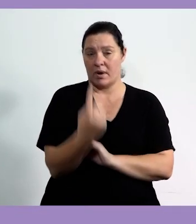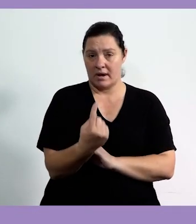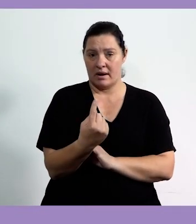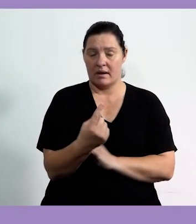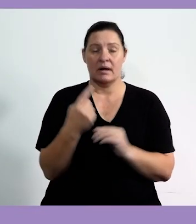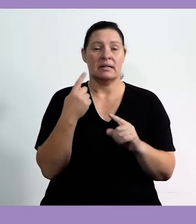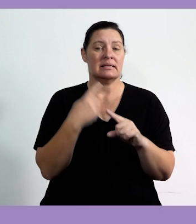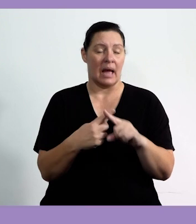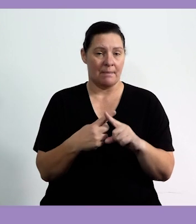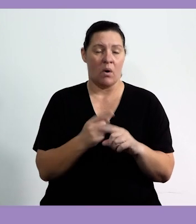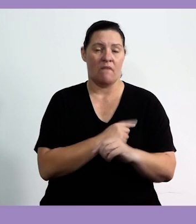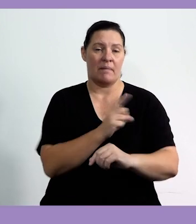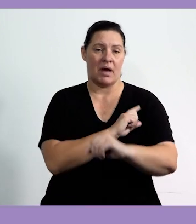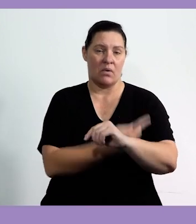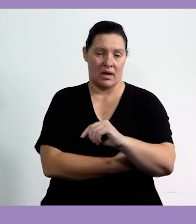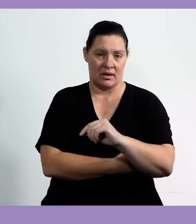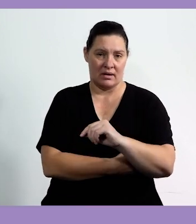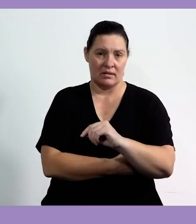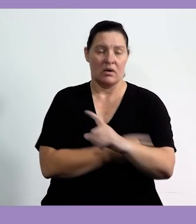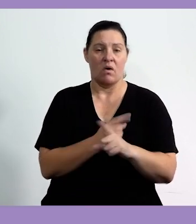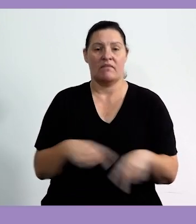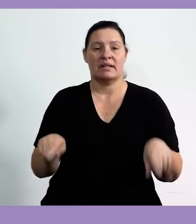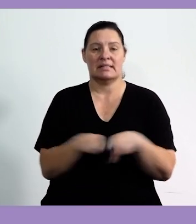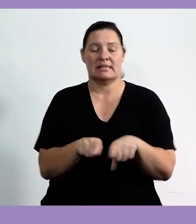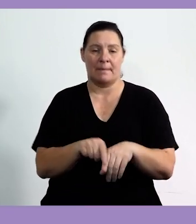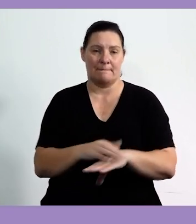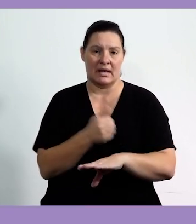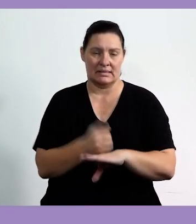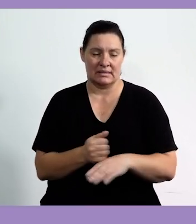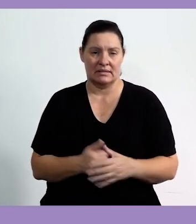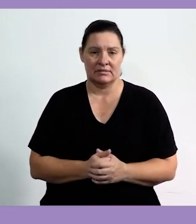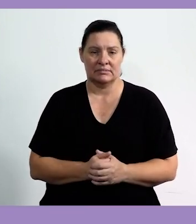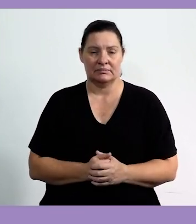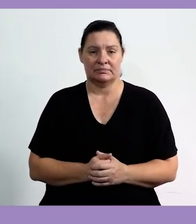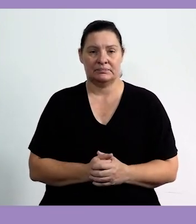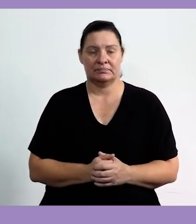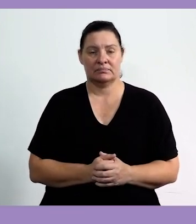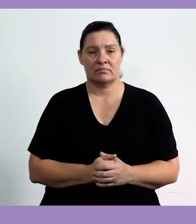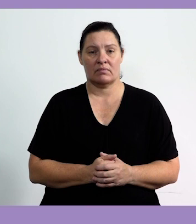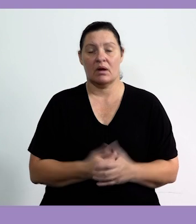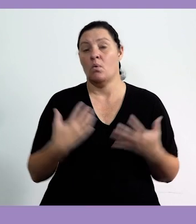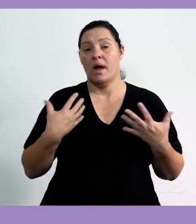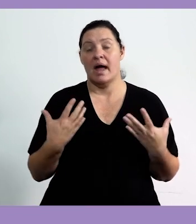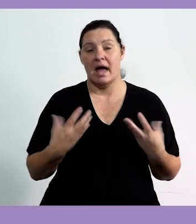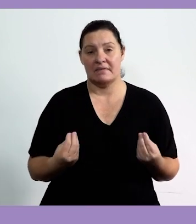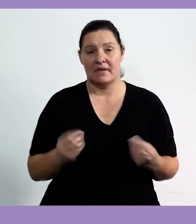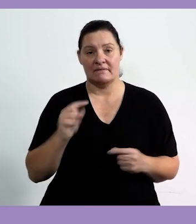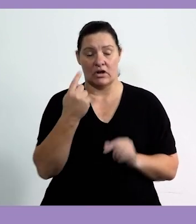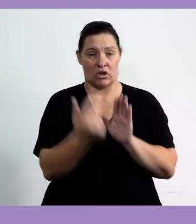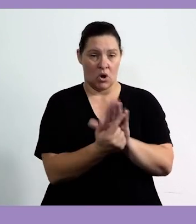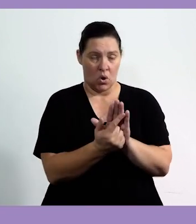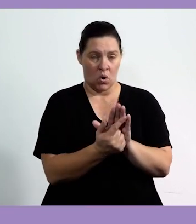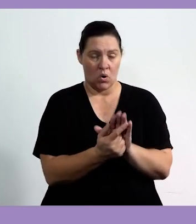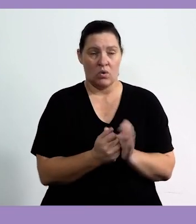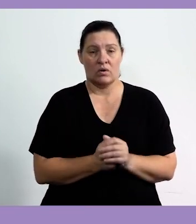1, multiplication of powers of the same base. So when we have the first